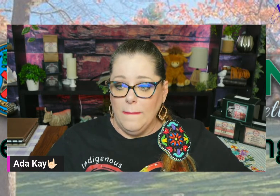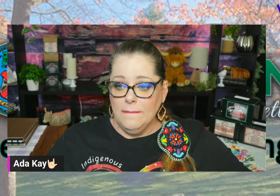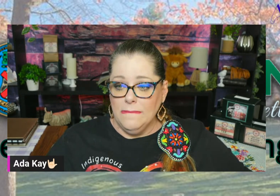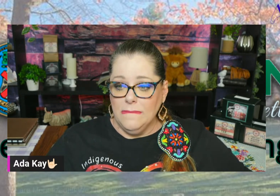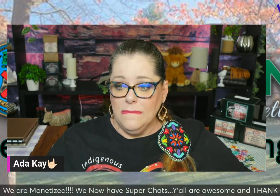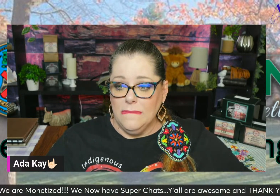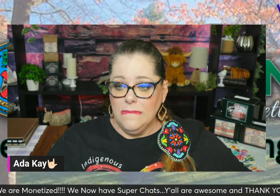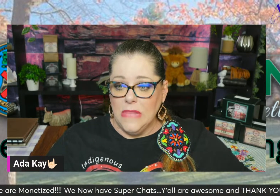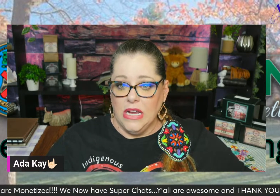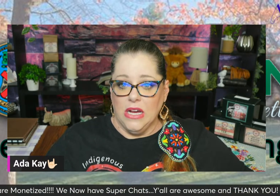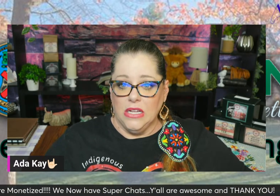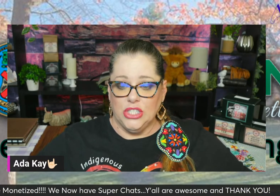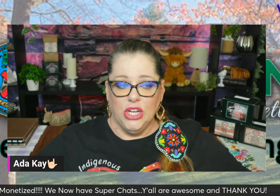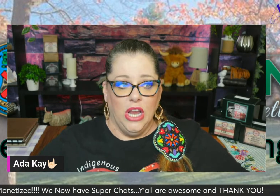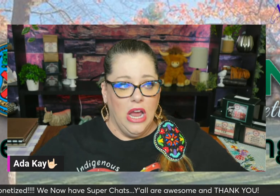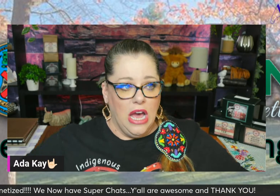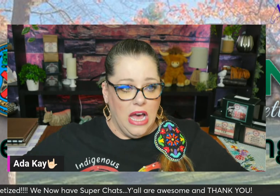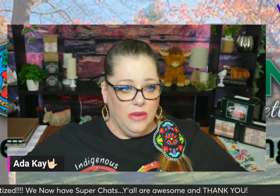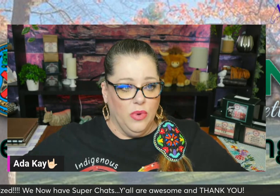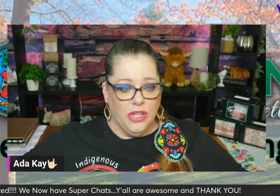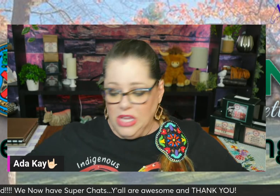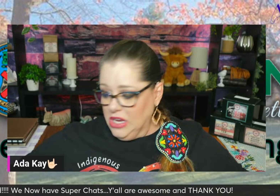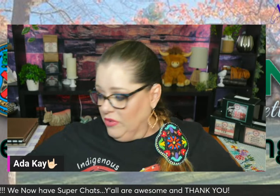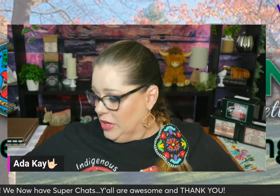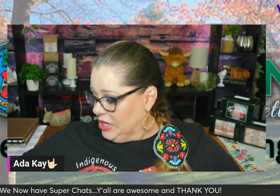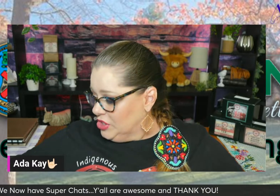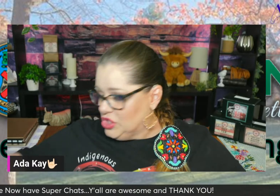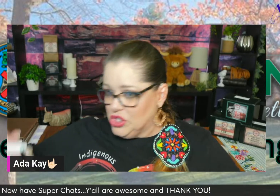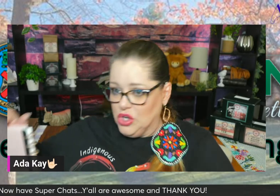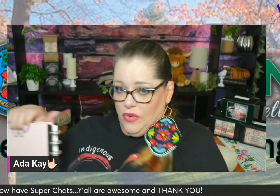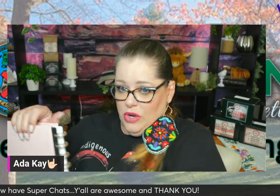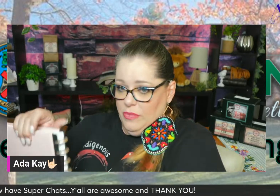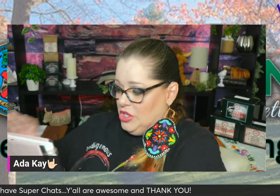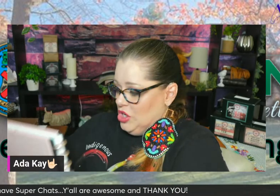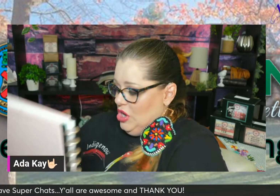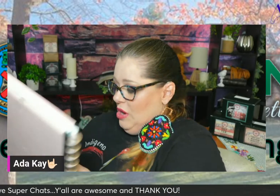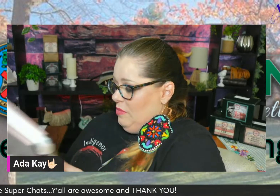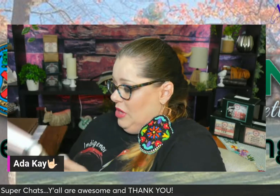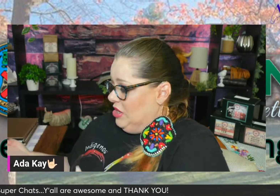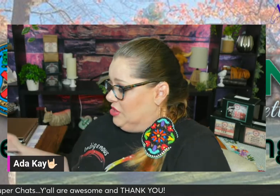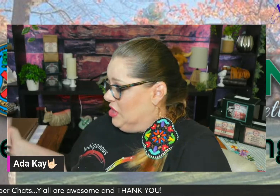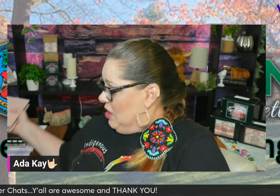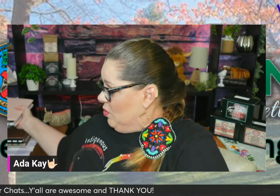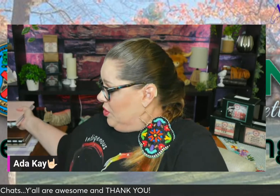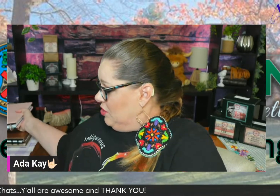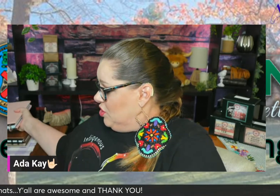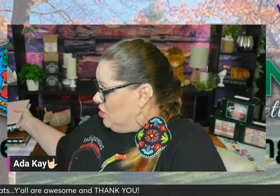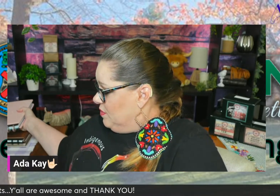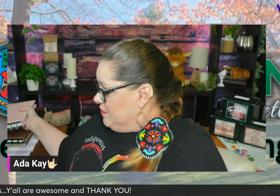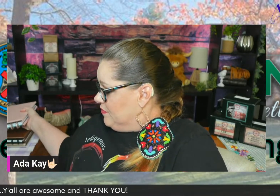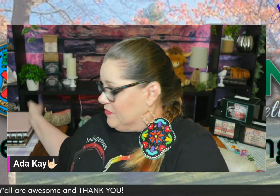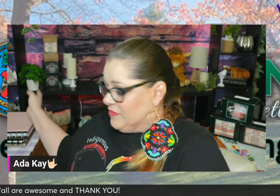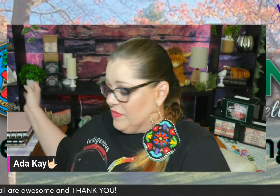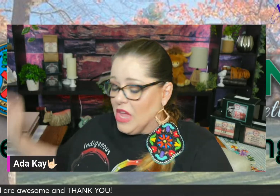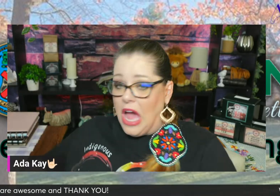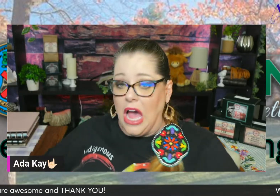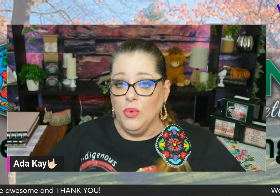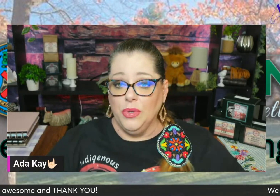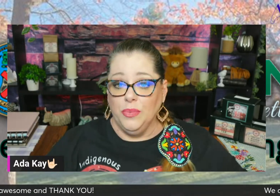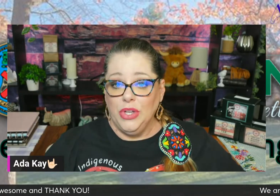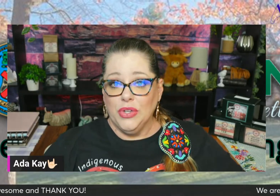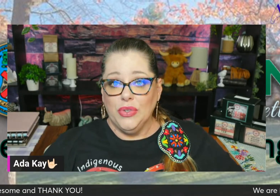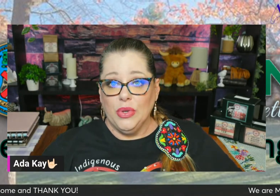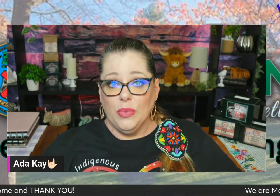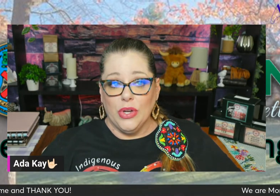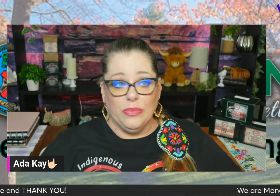Oh my gosh. I want to thank everybody so very much because without y'all, I